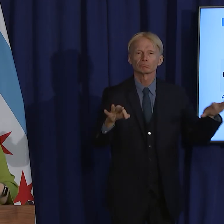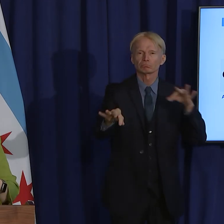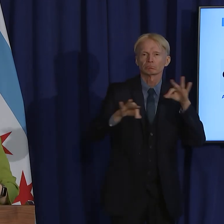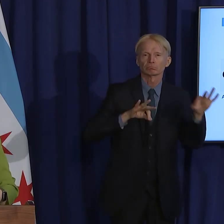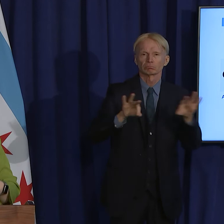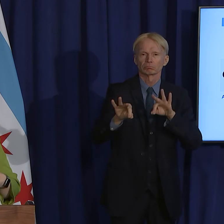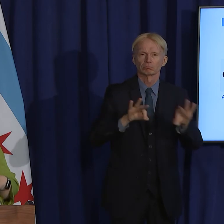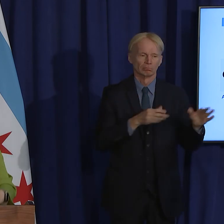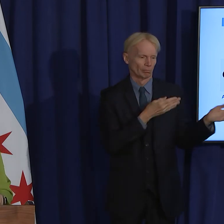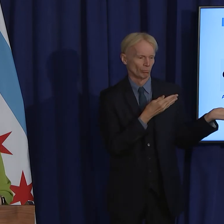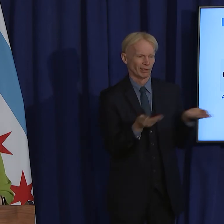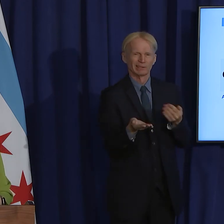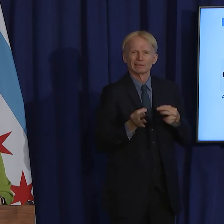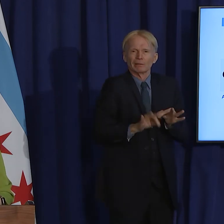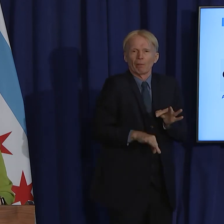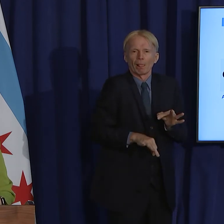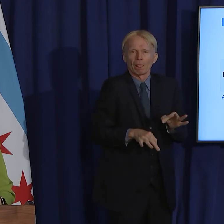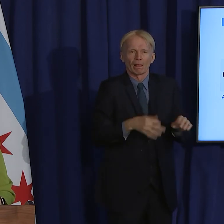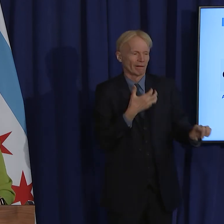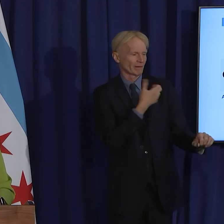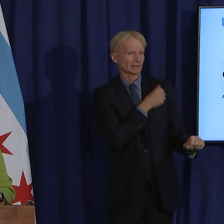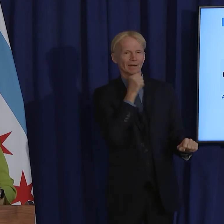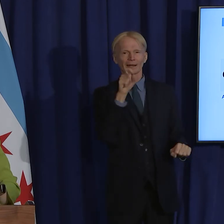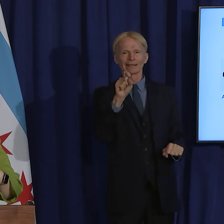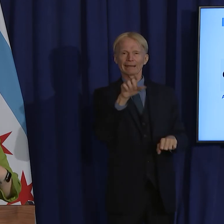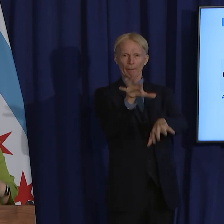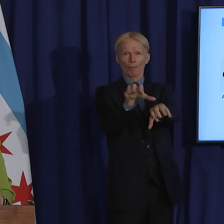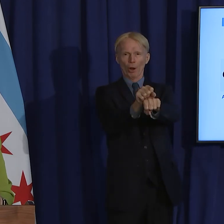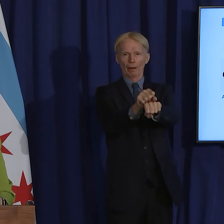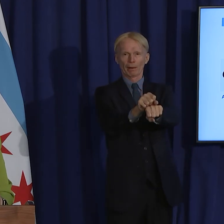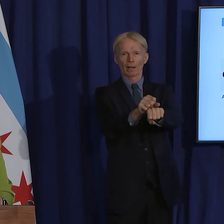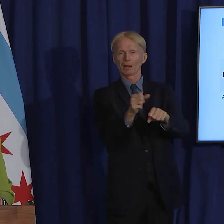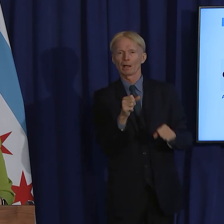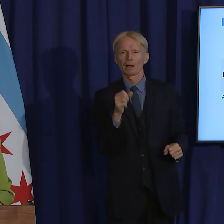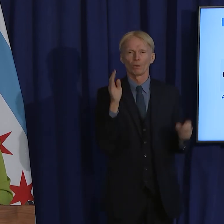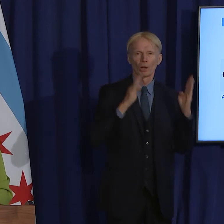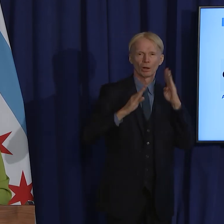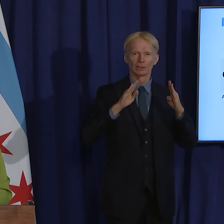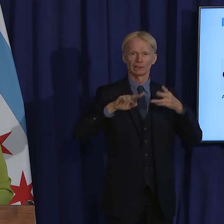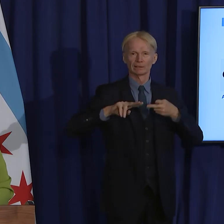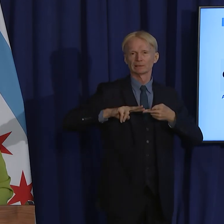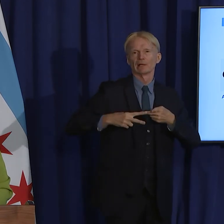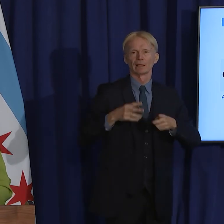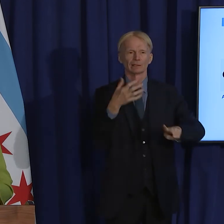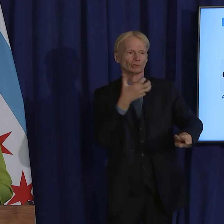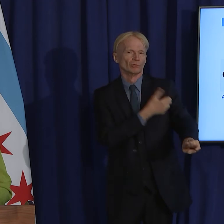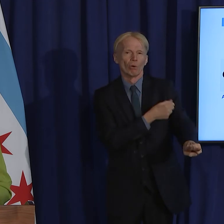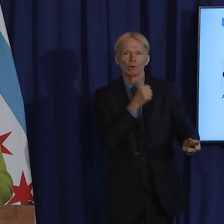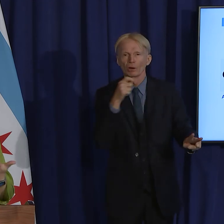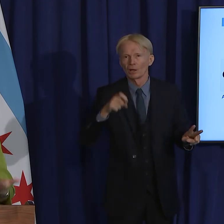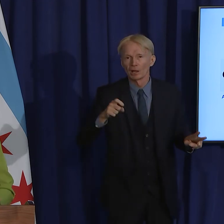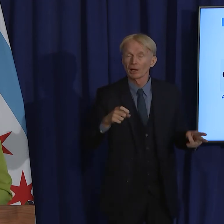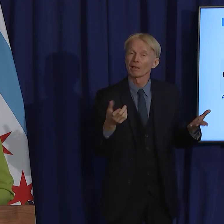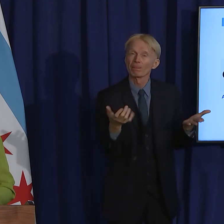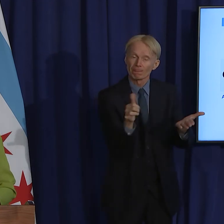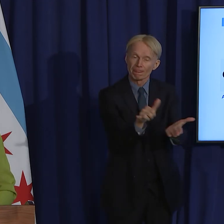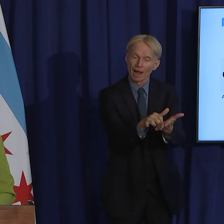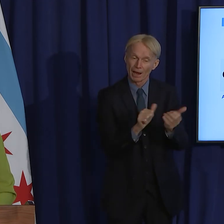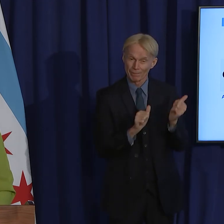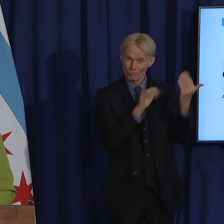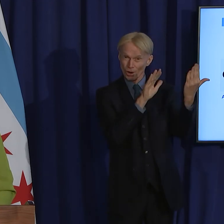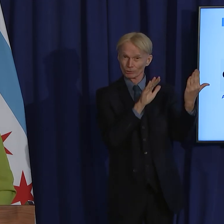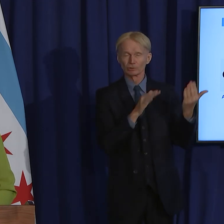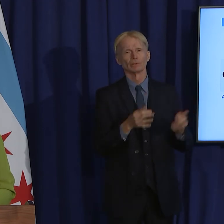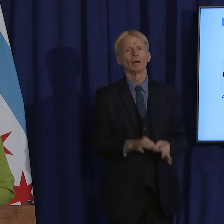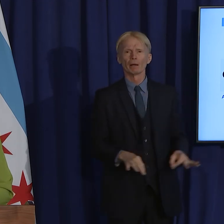people in a way that may not always require an appointment, doesn't require that second dose. That kind of approach has